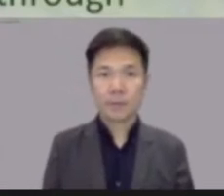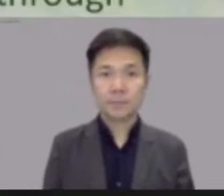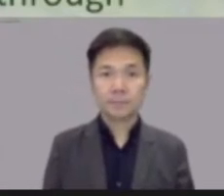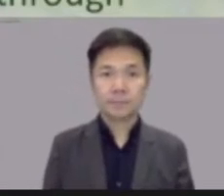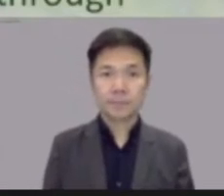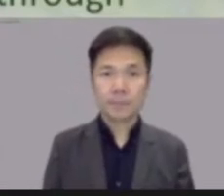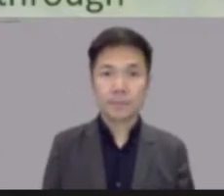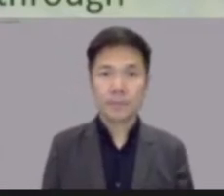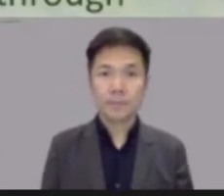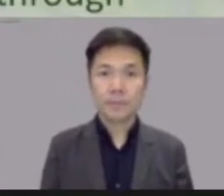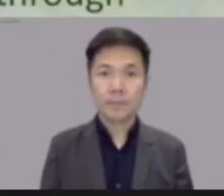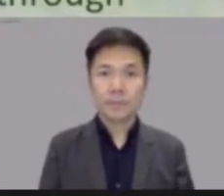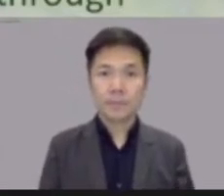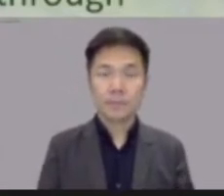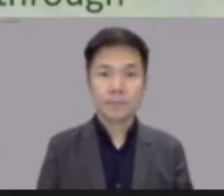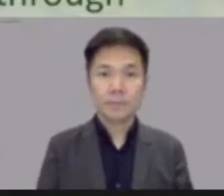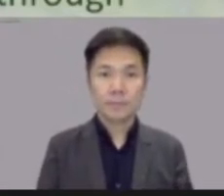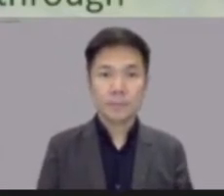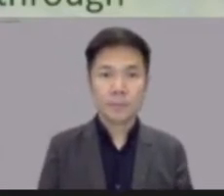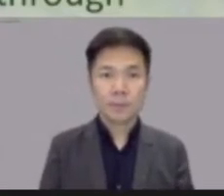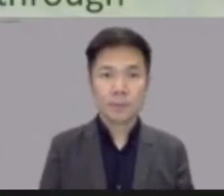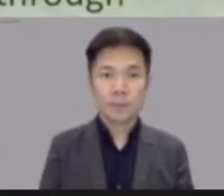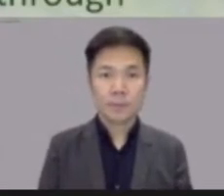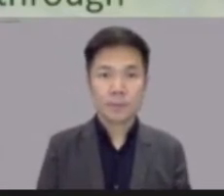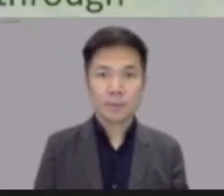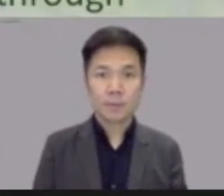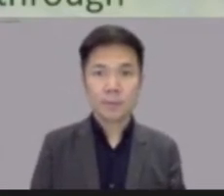so what about the city